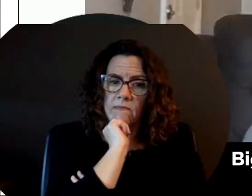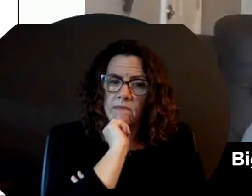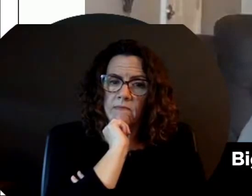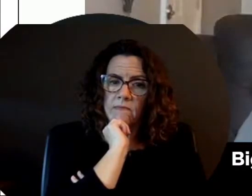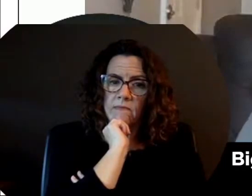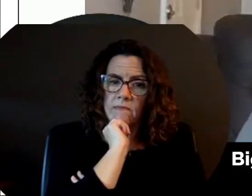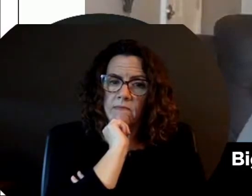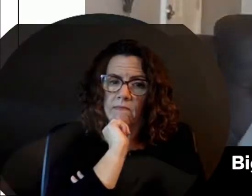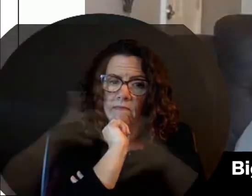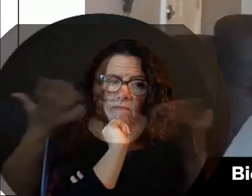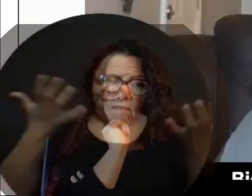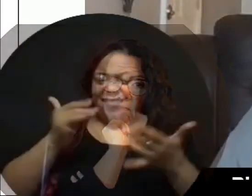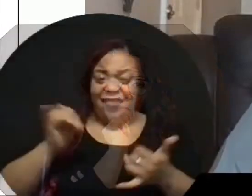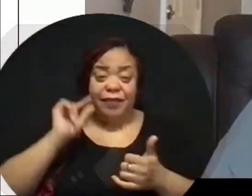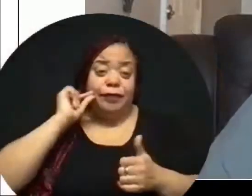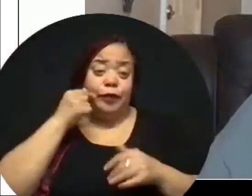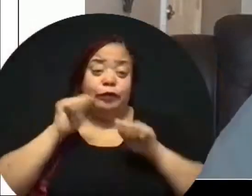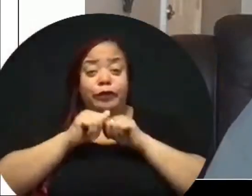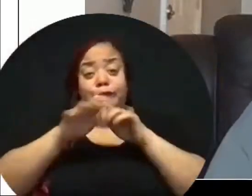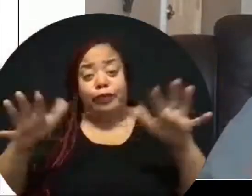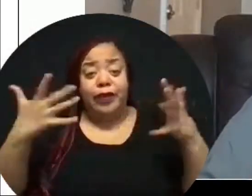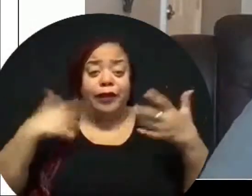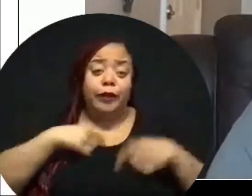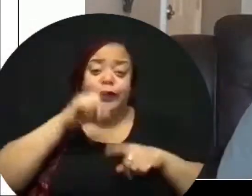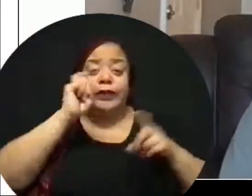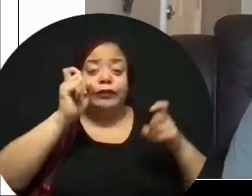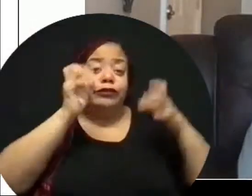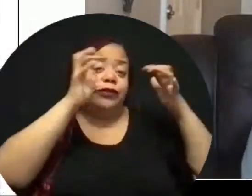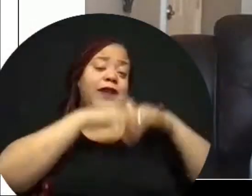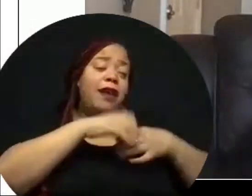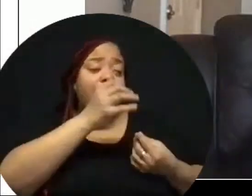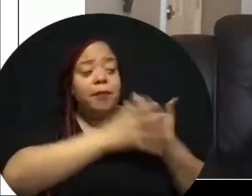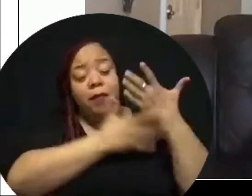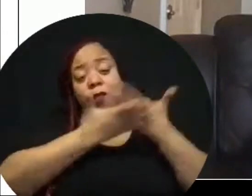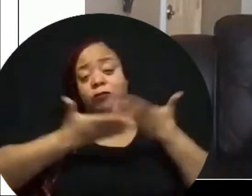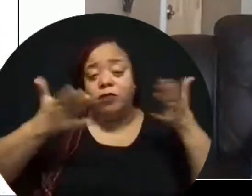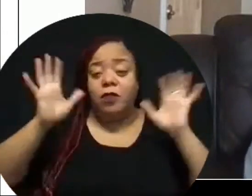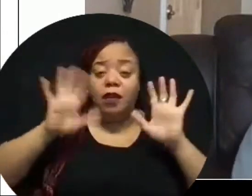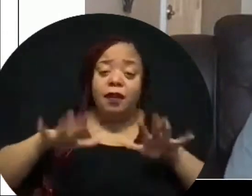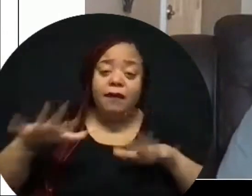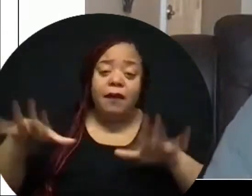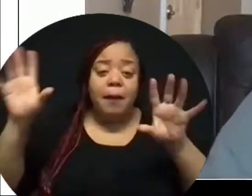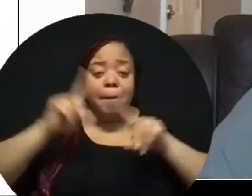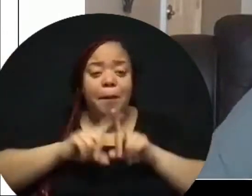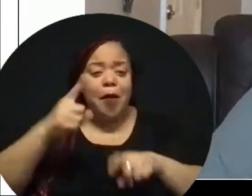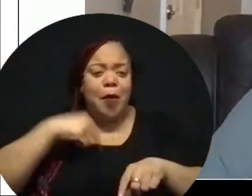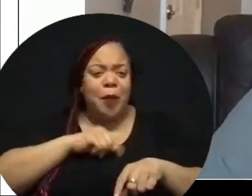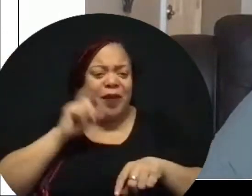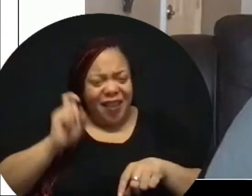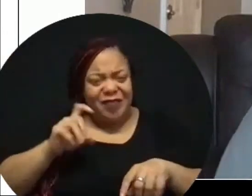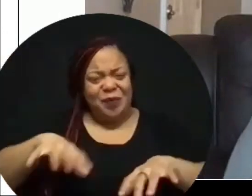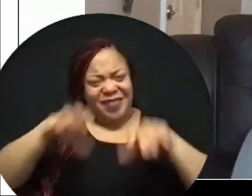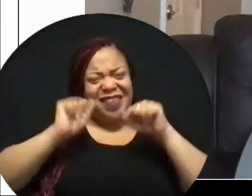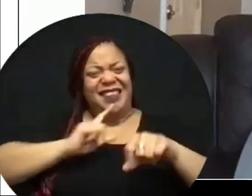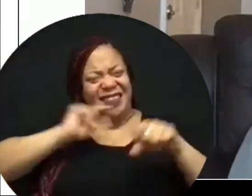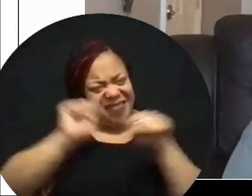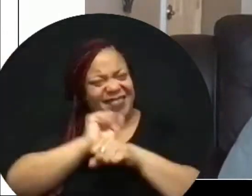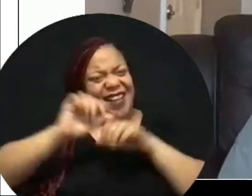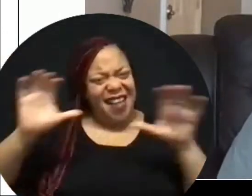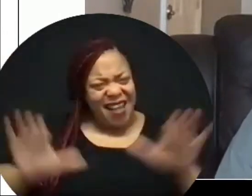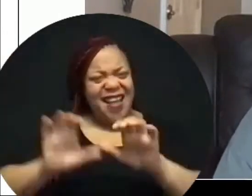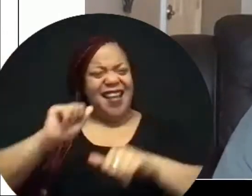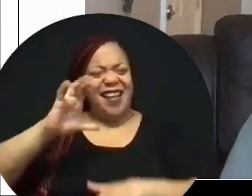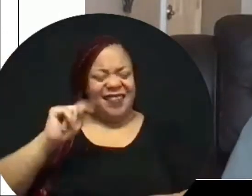material abolition of prisons. That means removal of the prisons. Like, that means tearing them down, stopping them from building new ones.